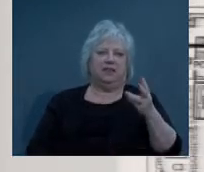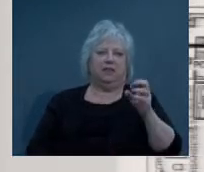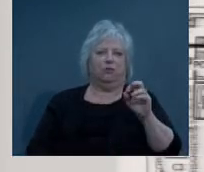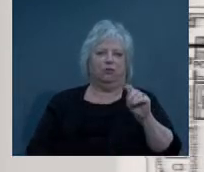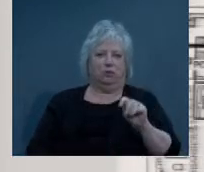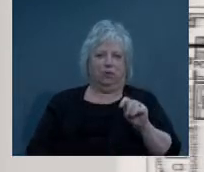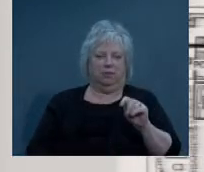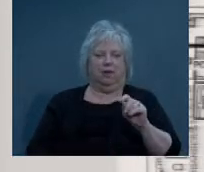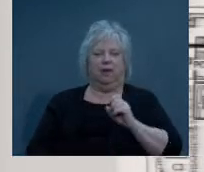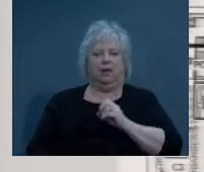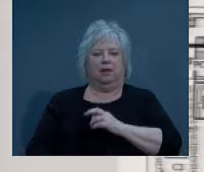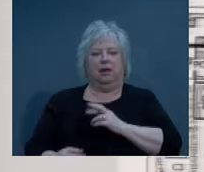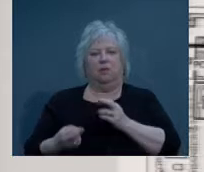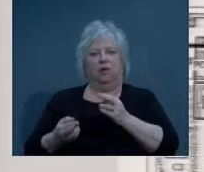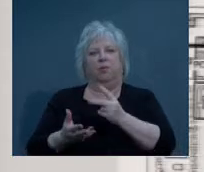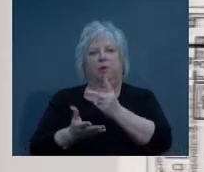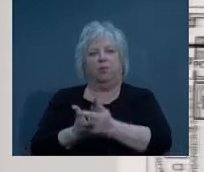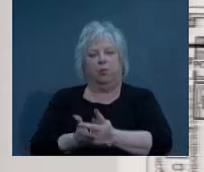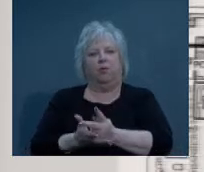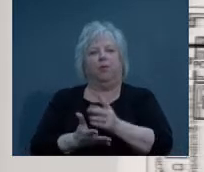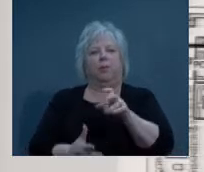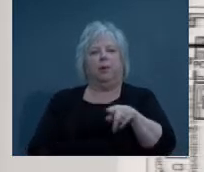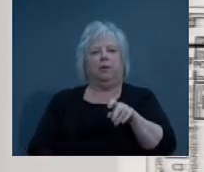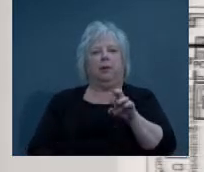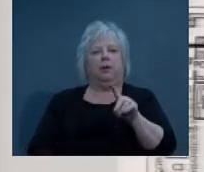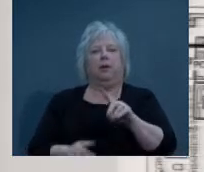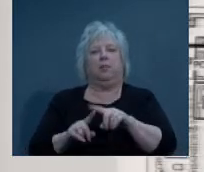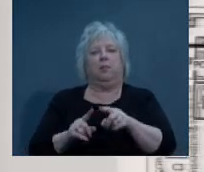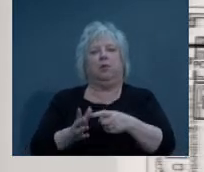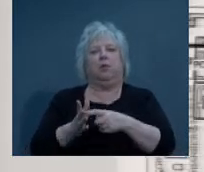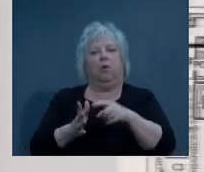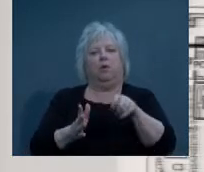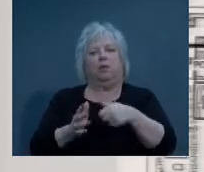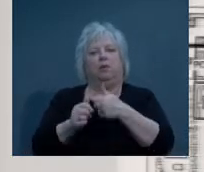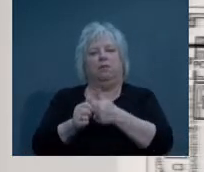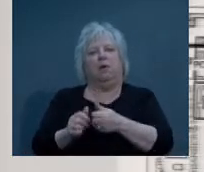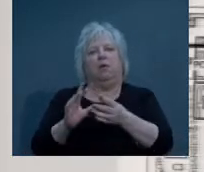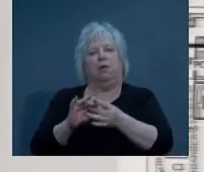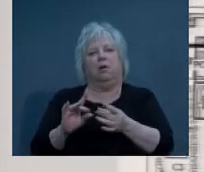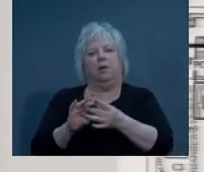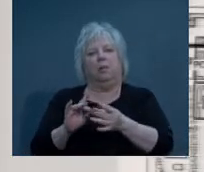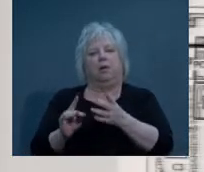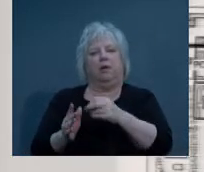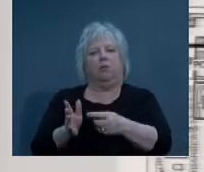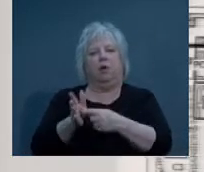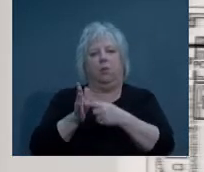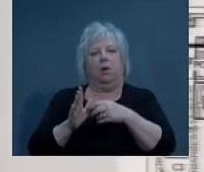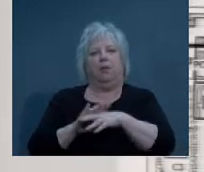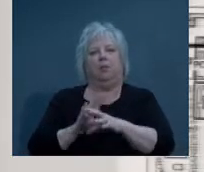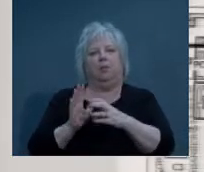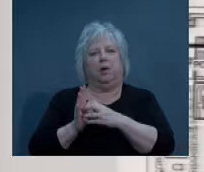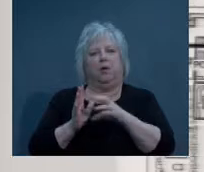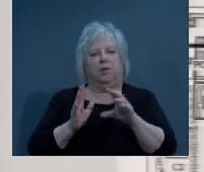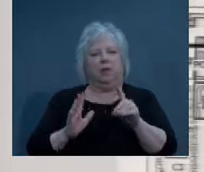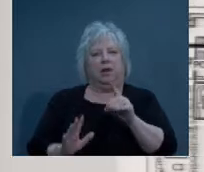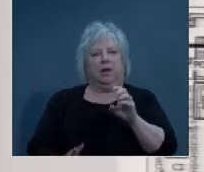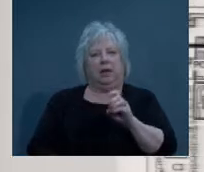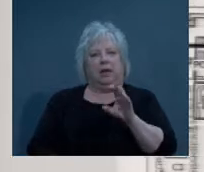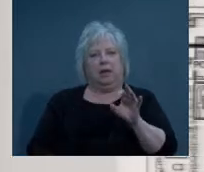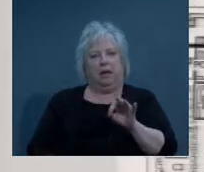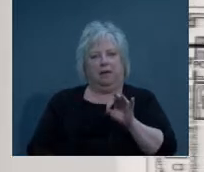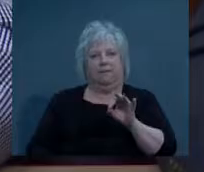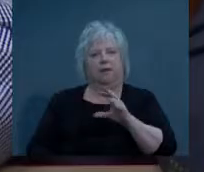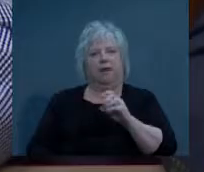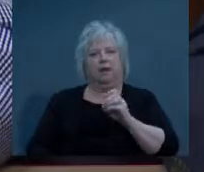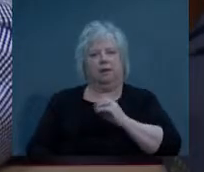Street. Staff recommends approval of the PCD subject to compliance with the comments and conditions outlined in paragraphs D, E, and